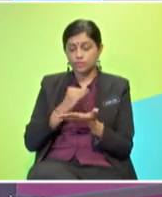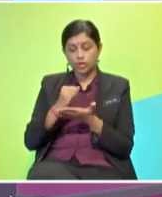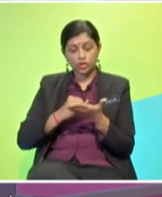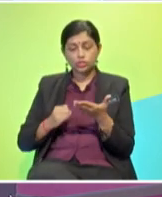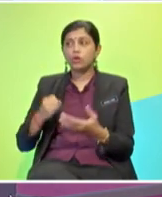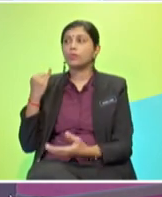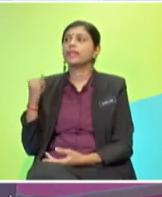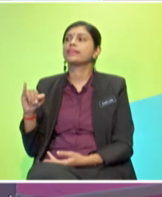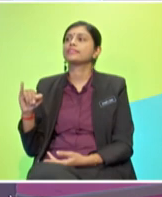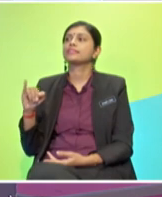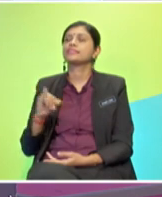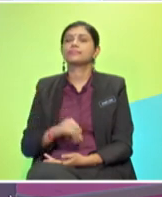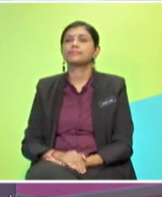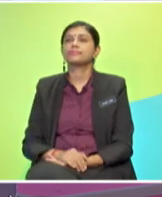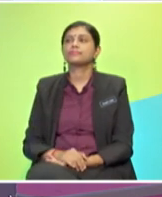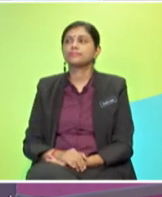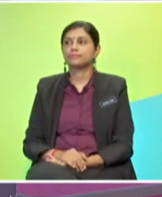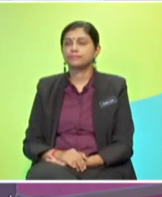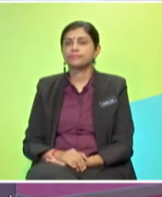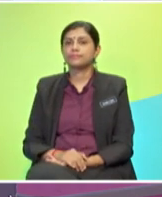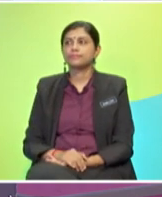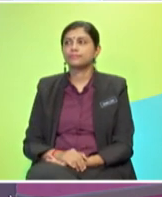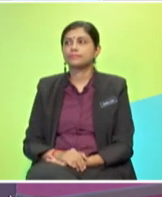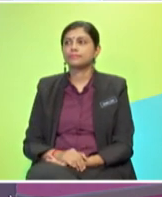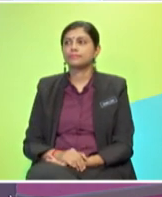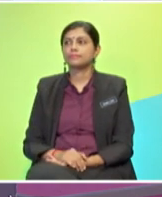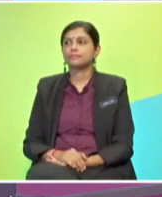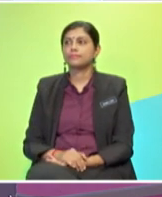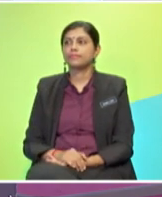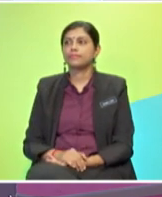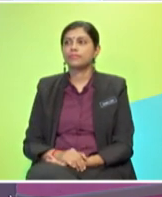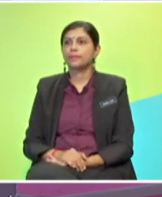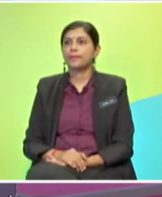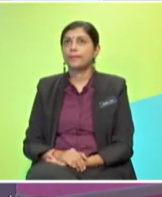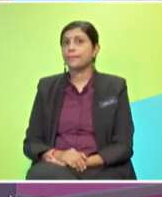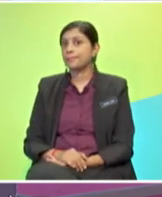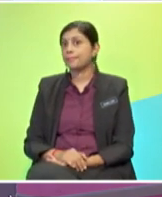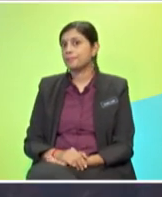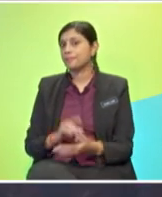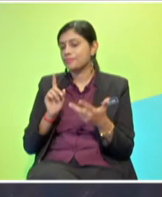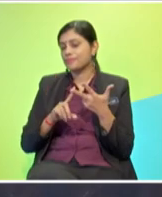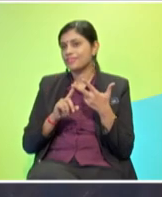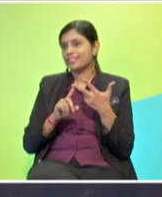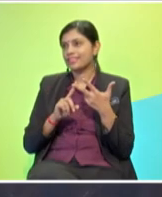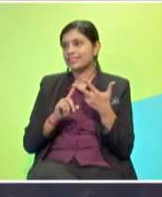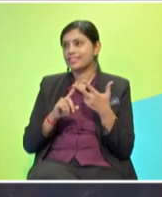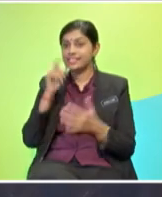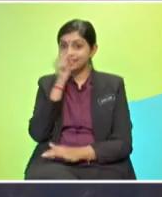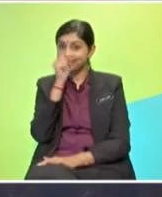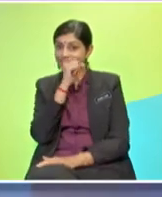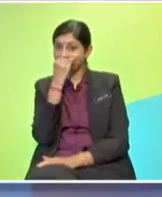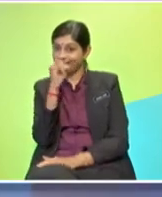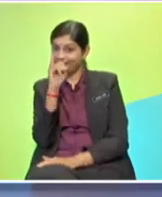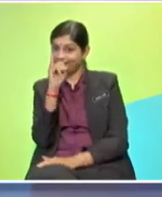drawing. Drawing. Teacher, sorry. Drawing. Okay, fine. Next. Yes, next one, we learn about singing.